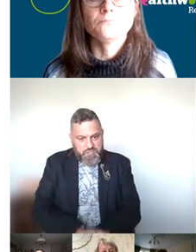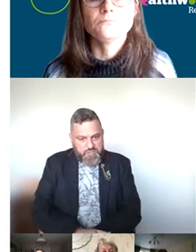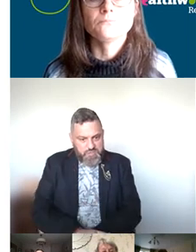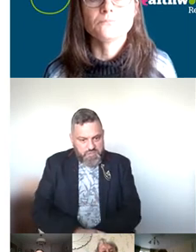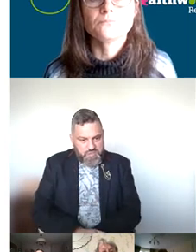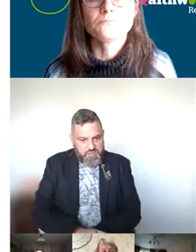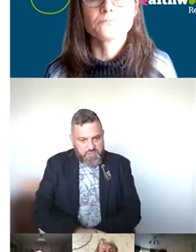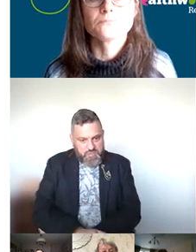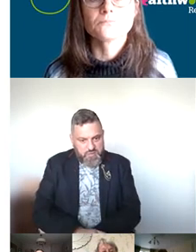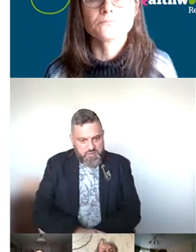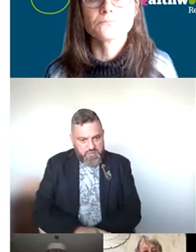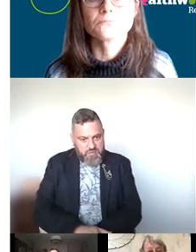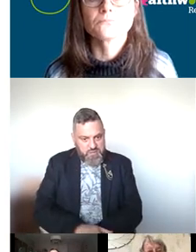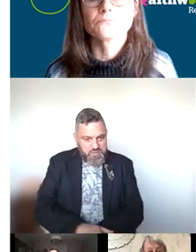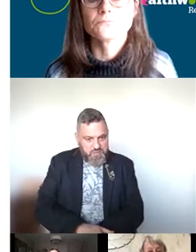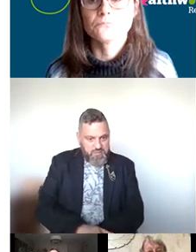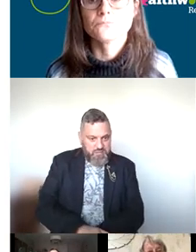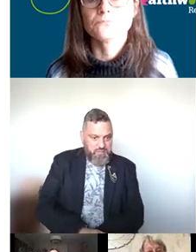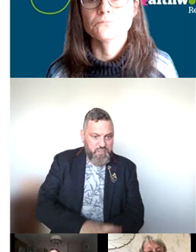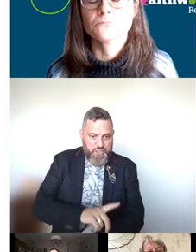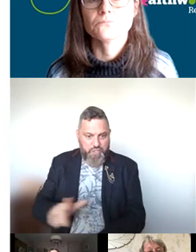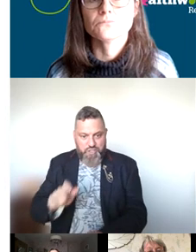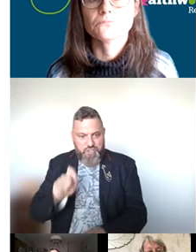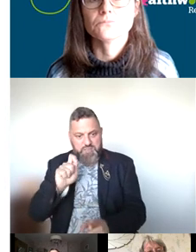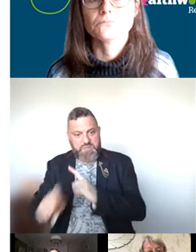Not specifically about people arriving